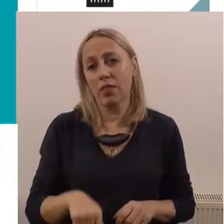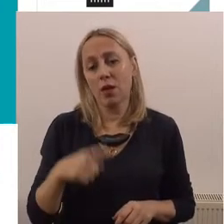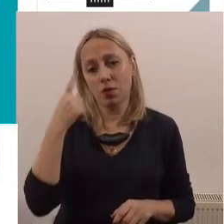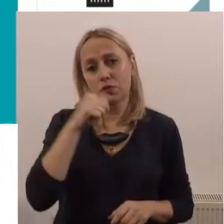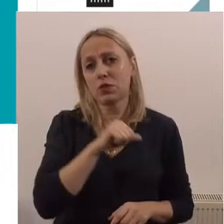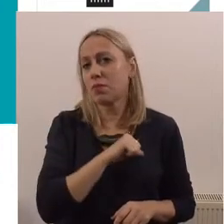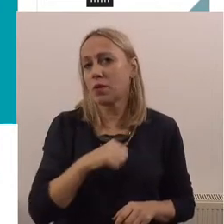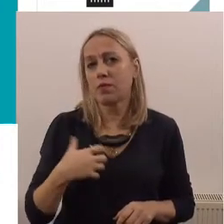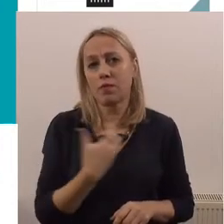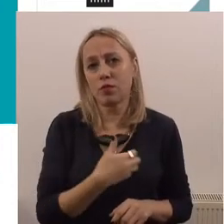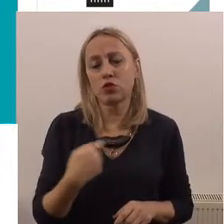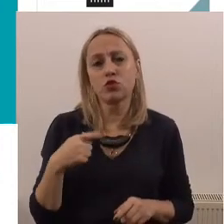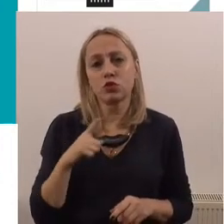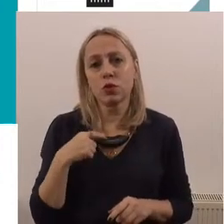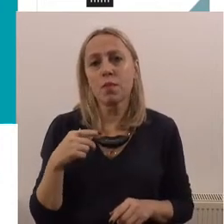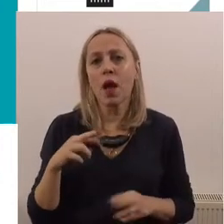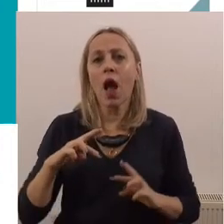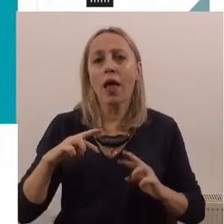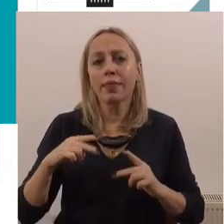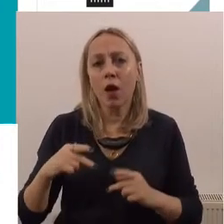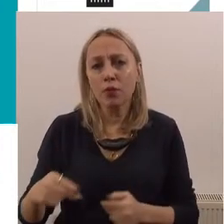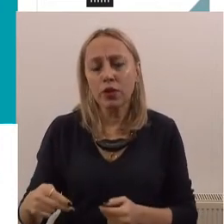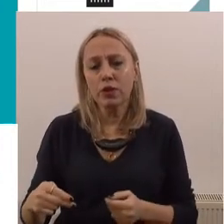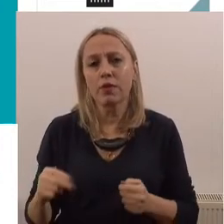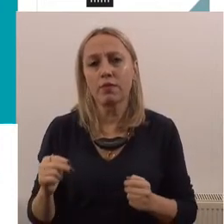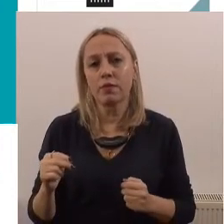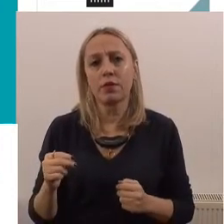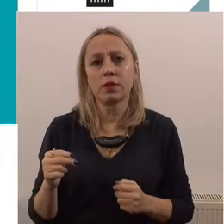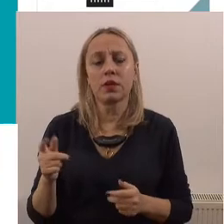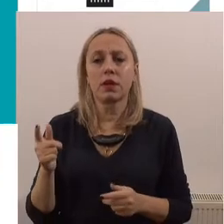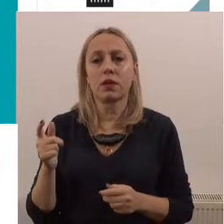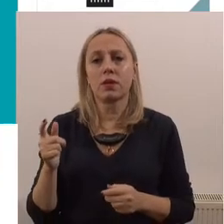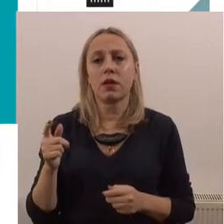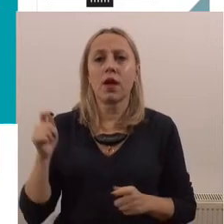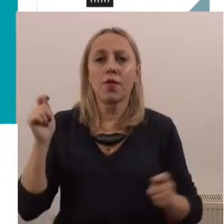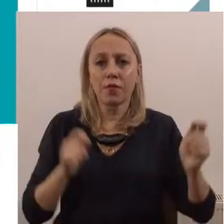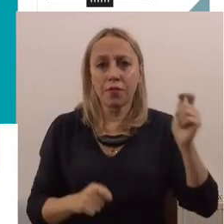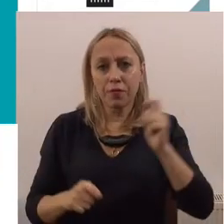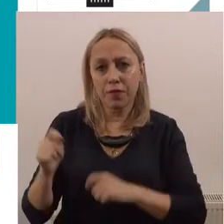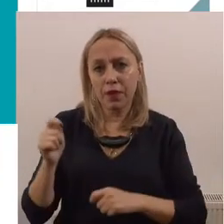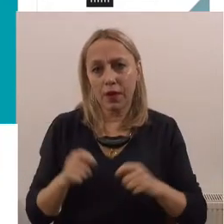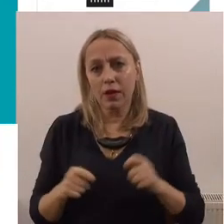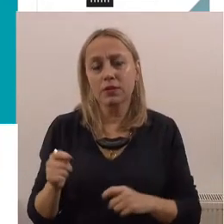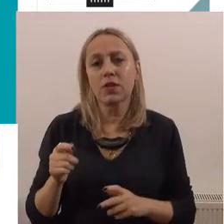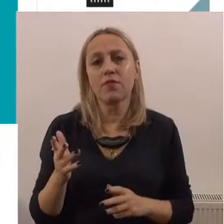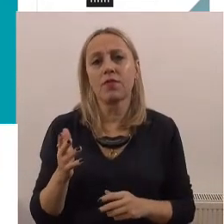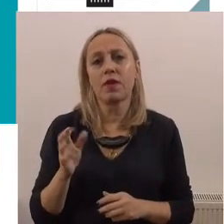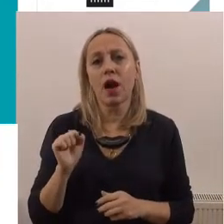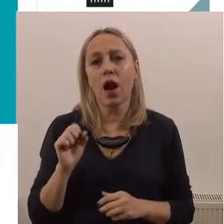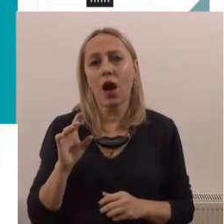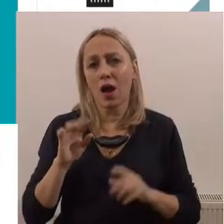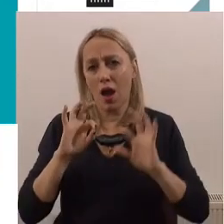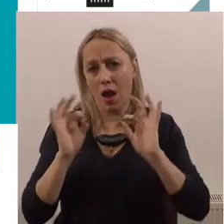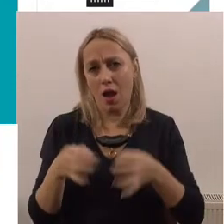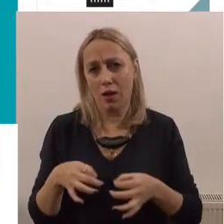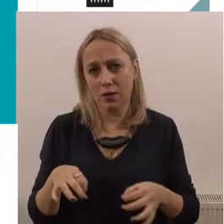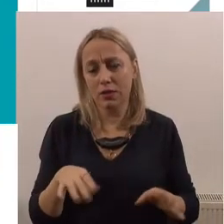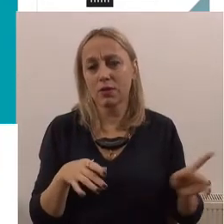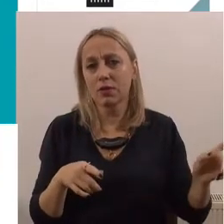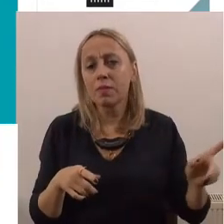difficult to invite people. But still we managed to adapt the Art of Rock